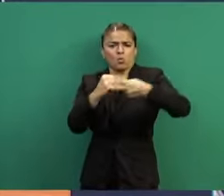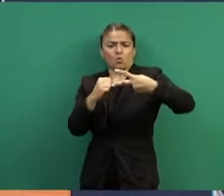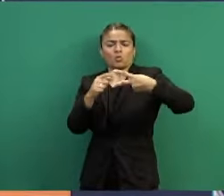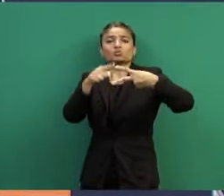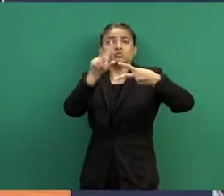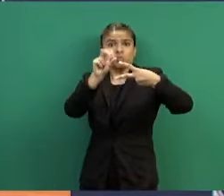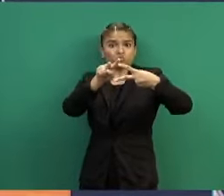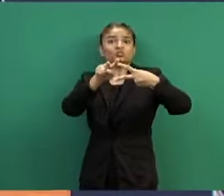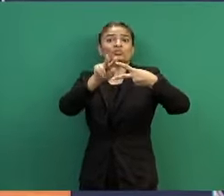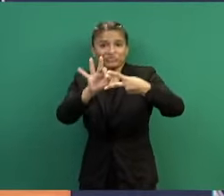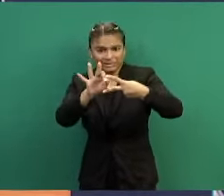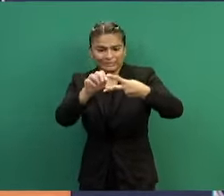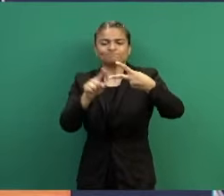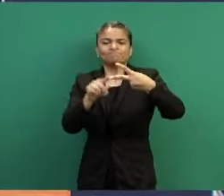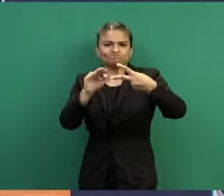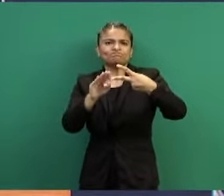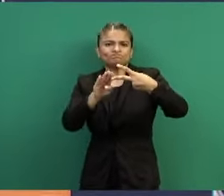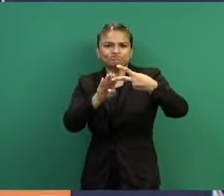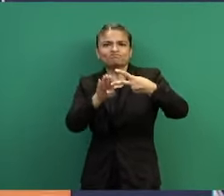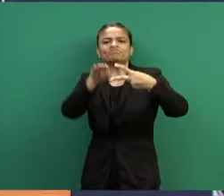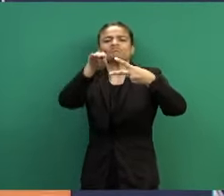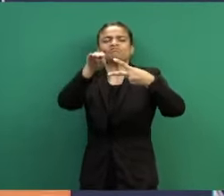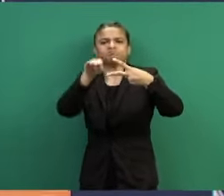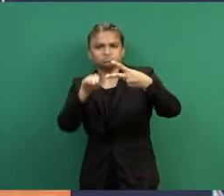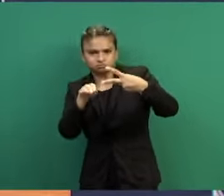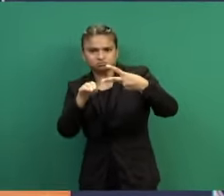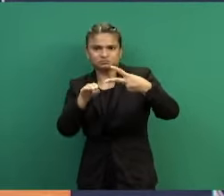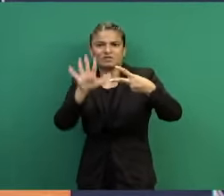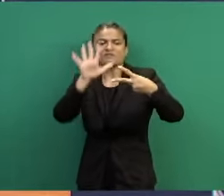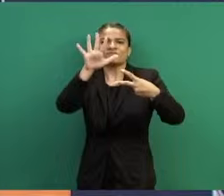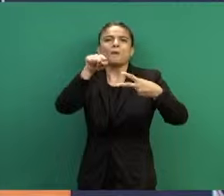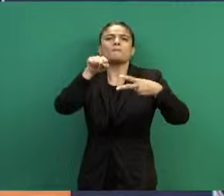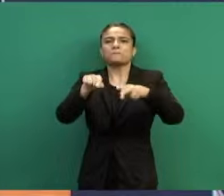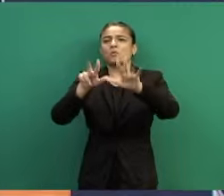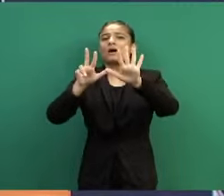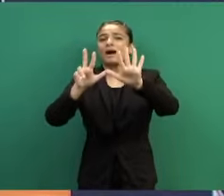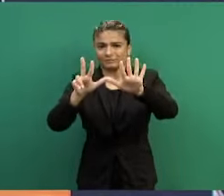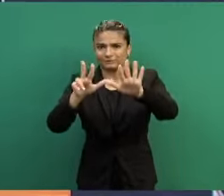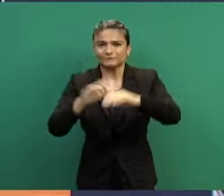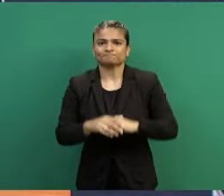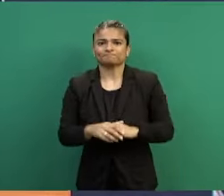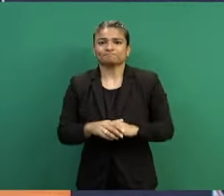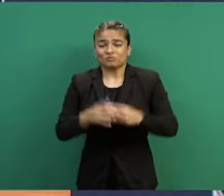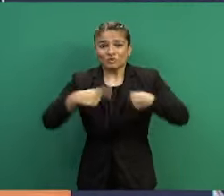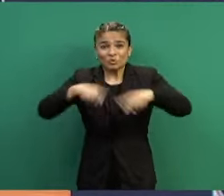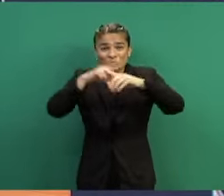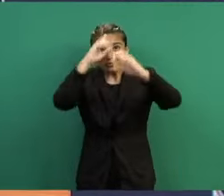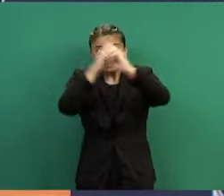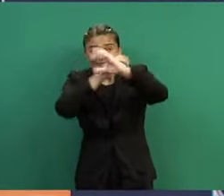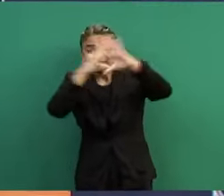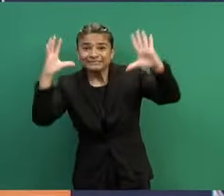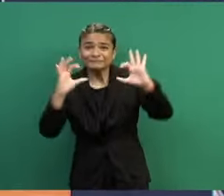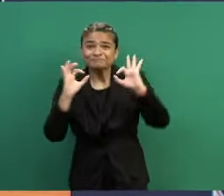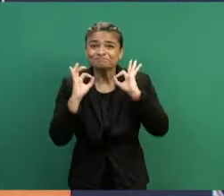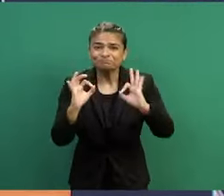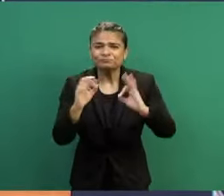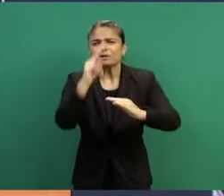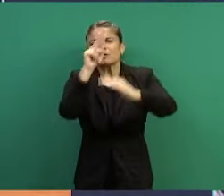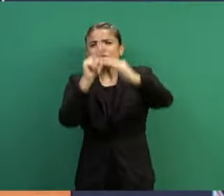to 5.8%. The forecast for headline inflation for 2024 is